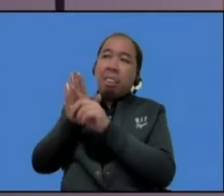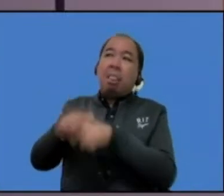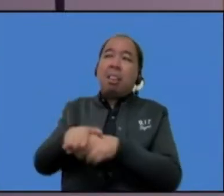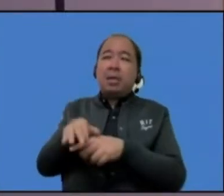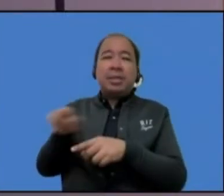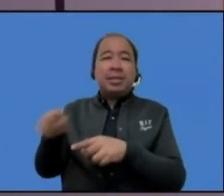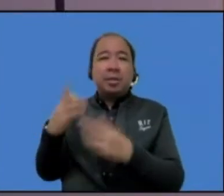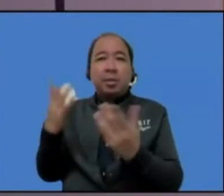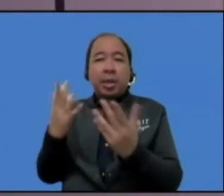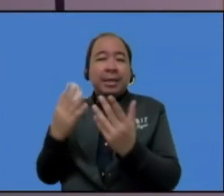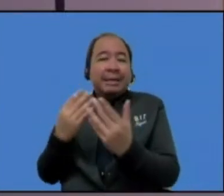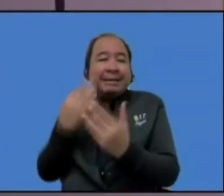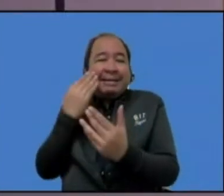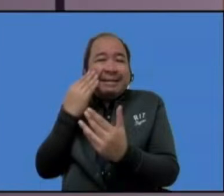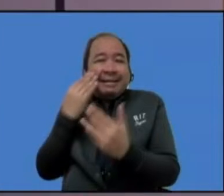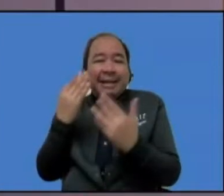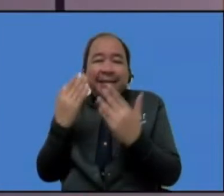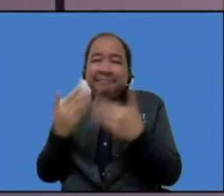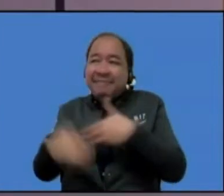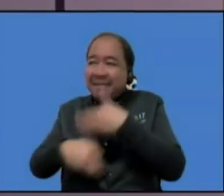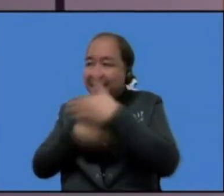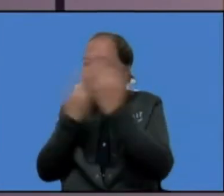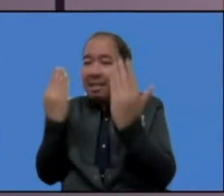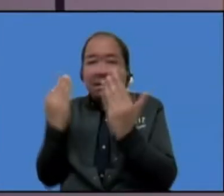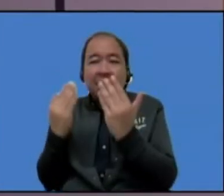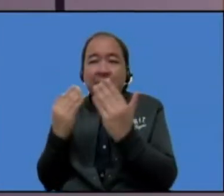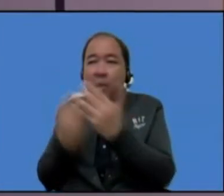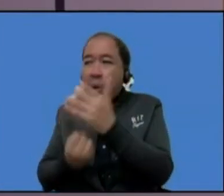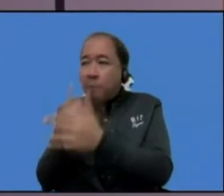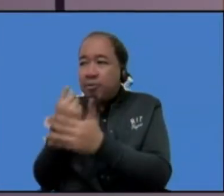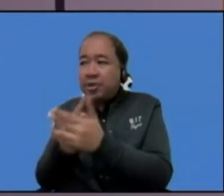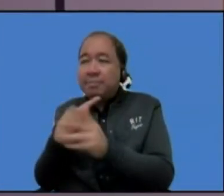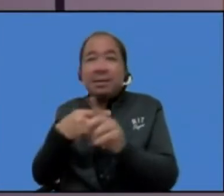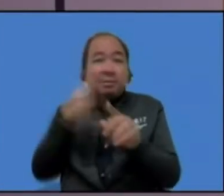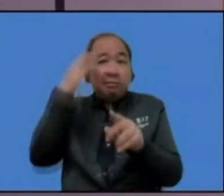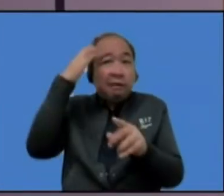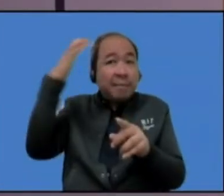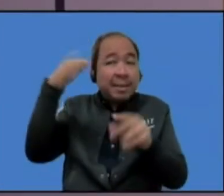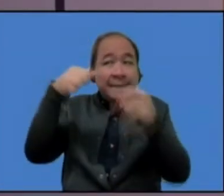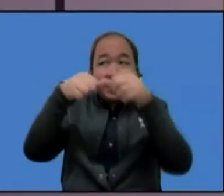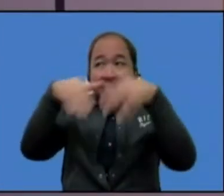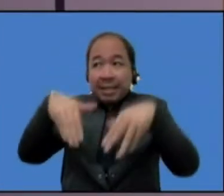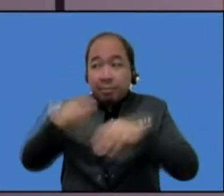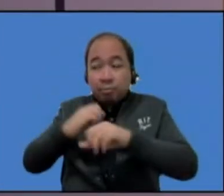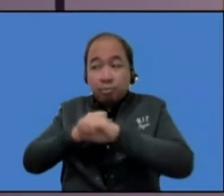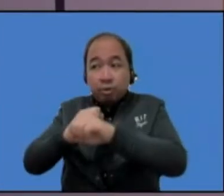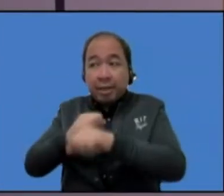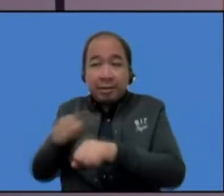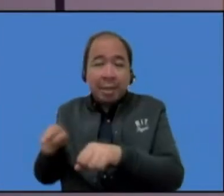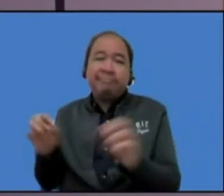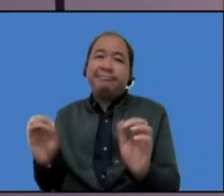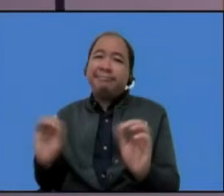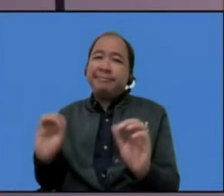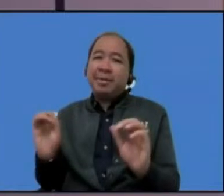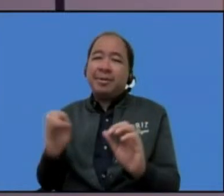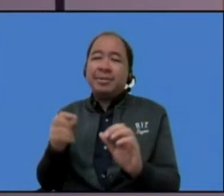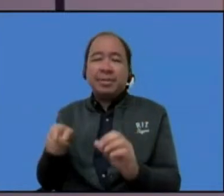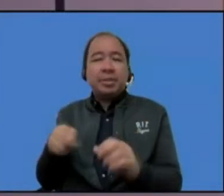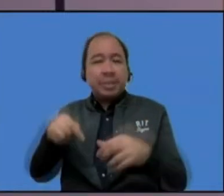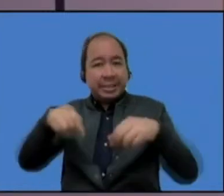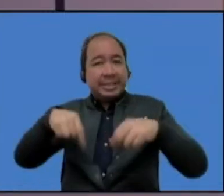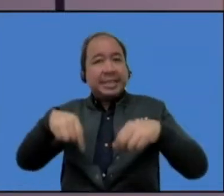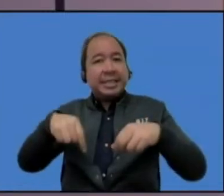of opportunities and the system that will protect them. And having in mind that still in the region we have 10